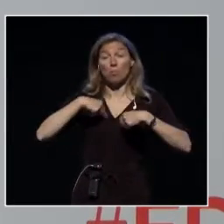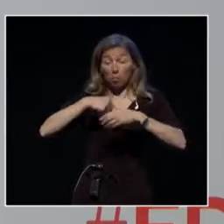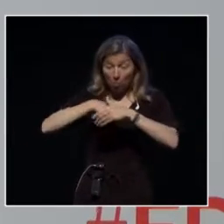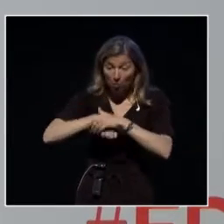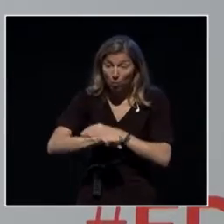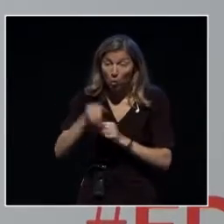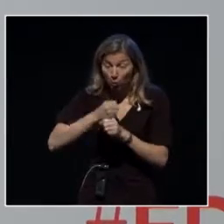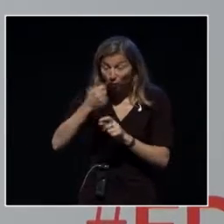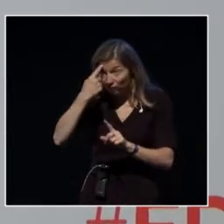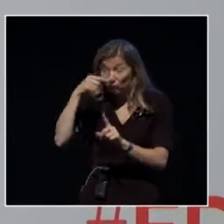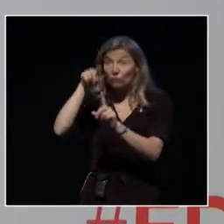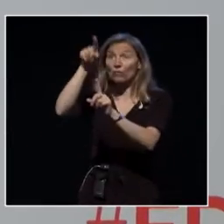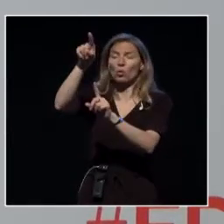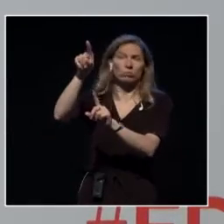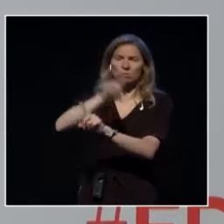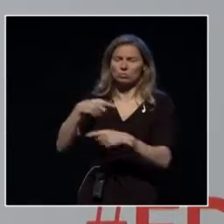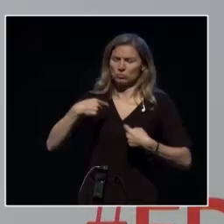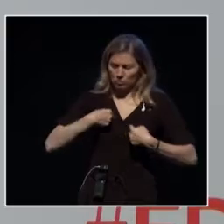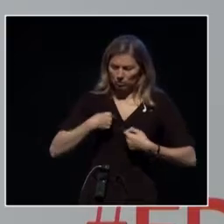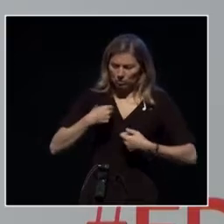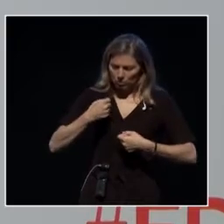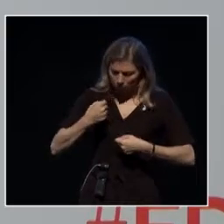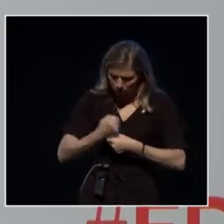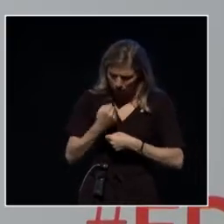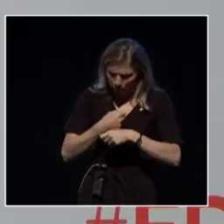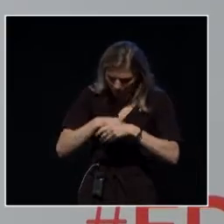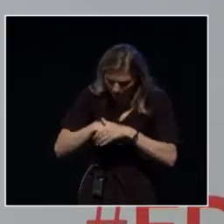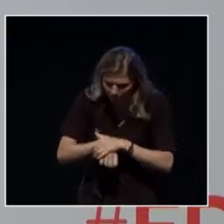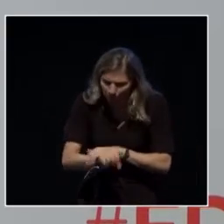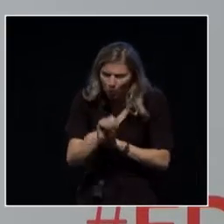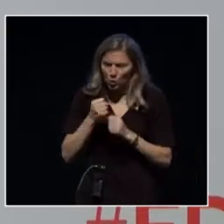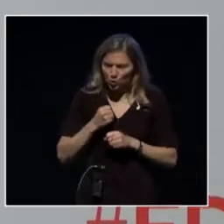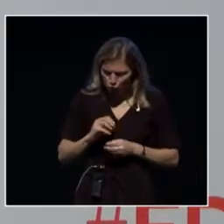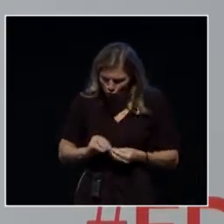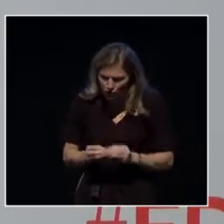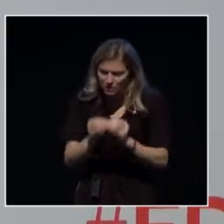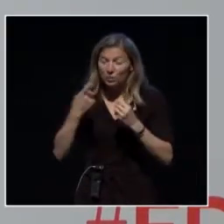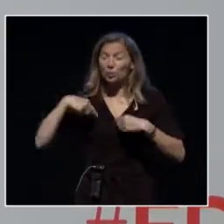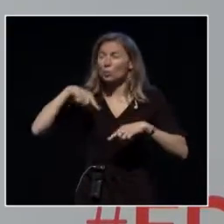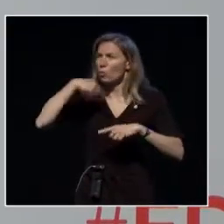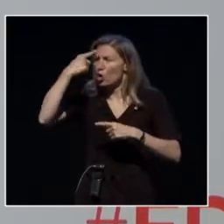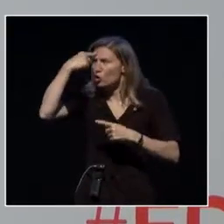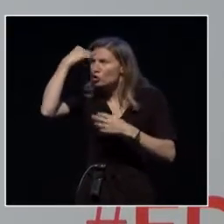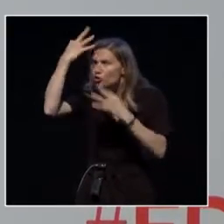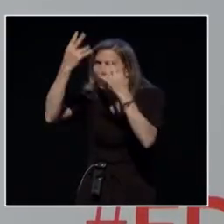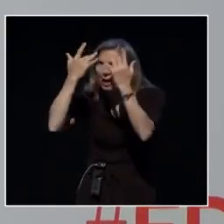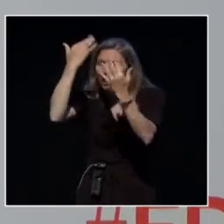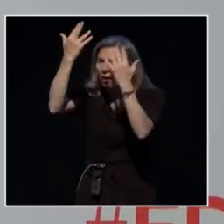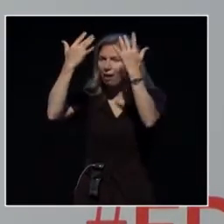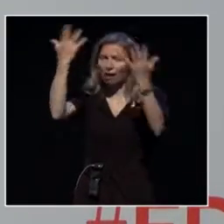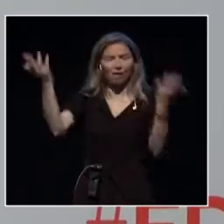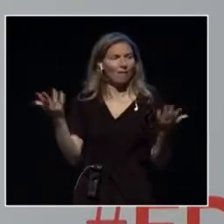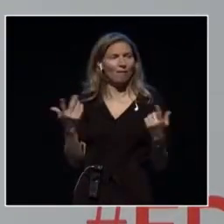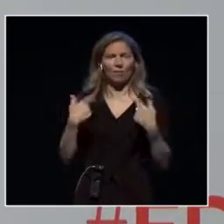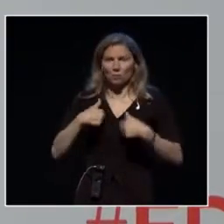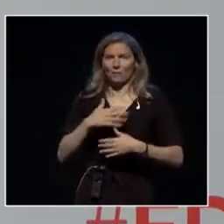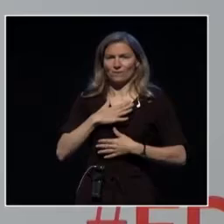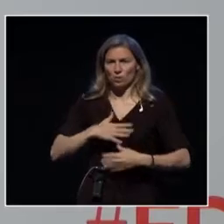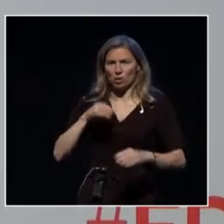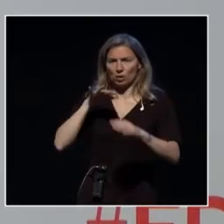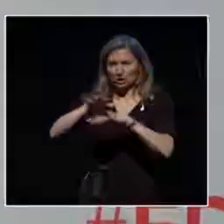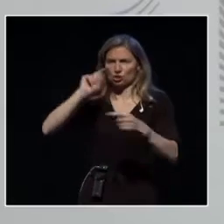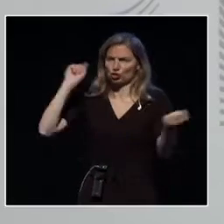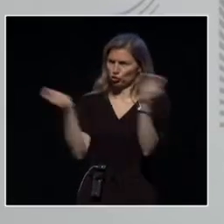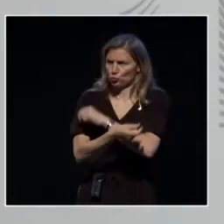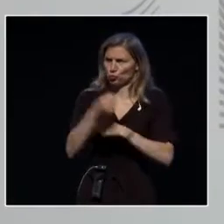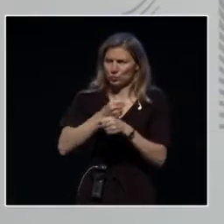else. We are born to make things happen for ourselves. We are a creative being. We do things for things that change the world. That's what we do.